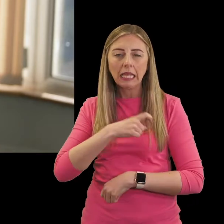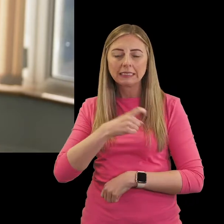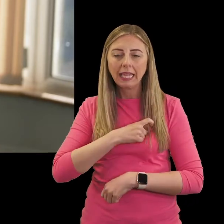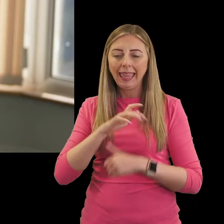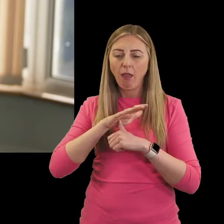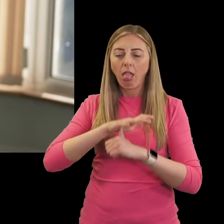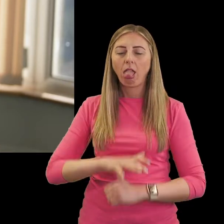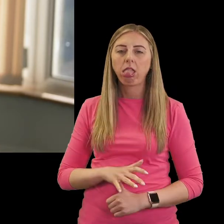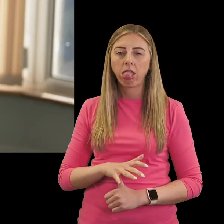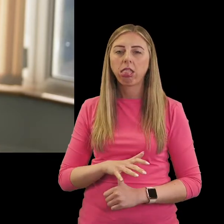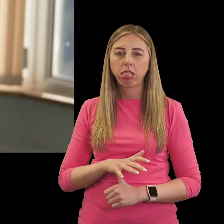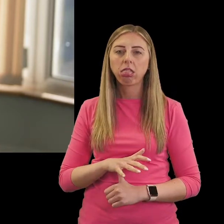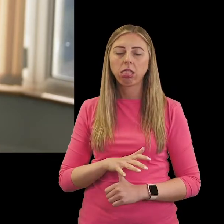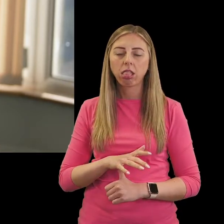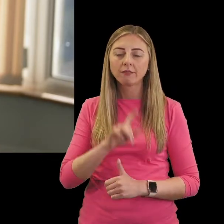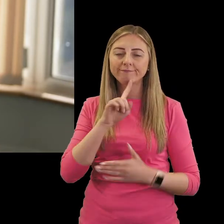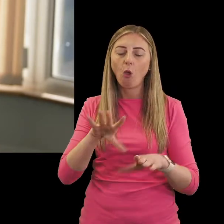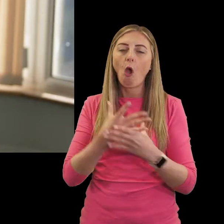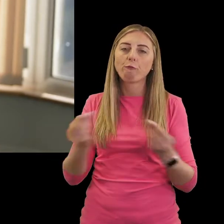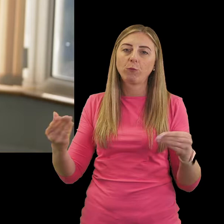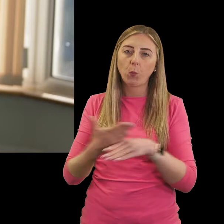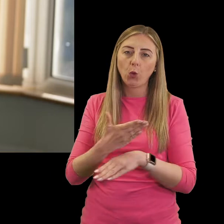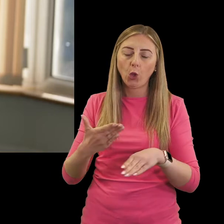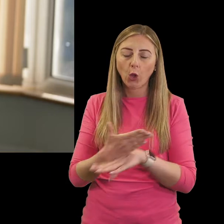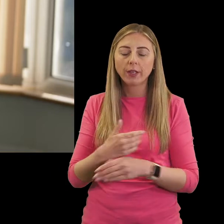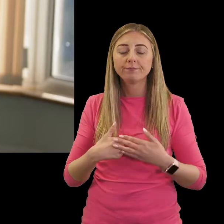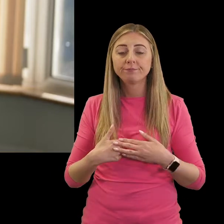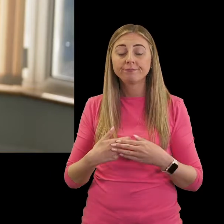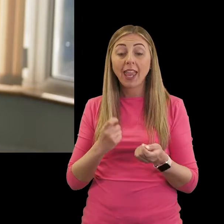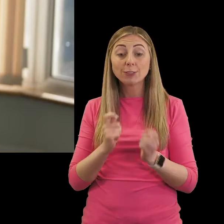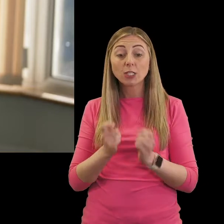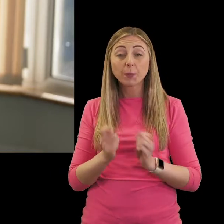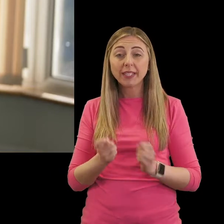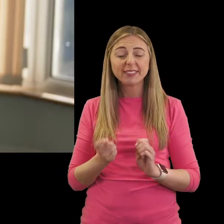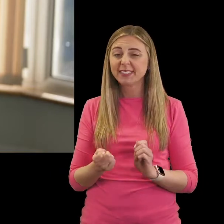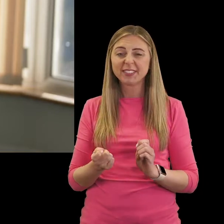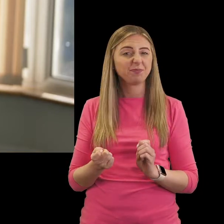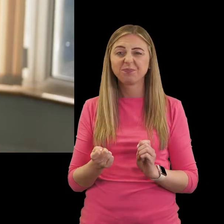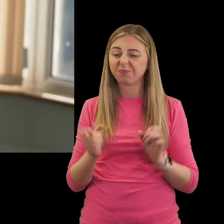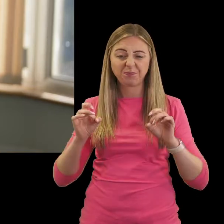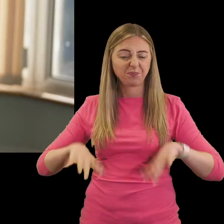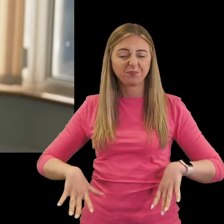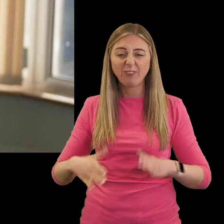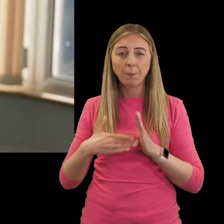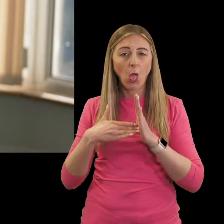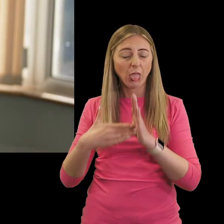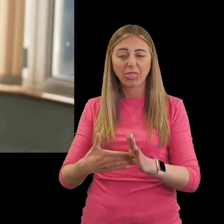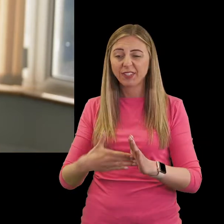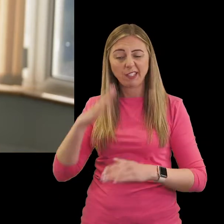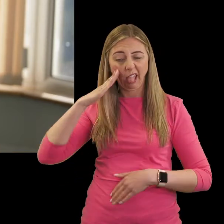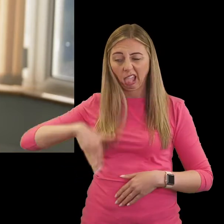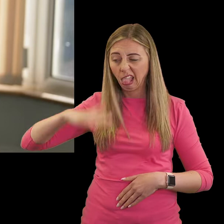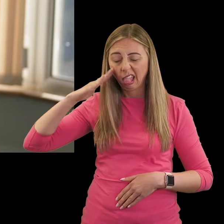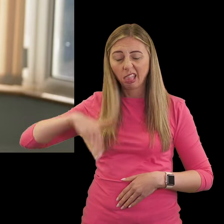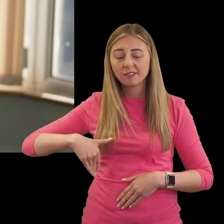Reasonable adjustments were kind of just denied for many months. Going through